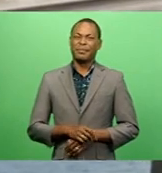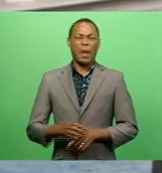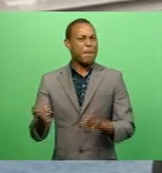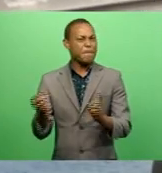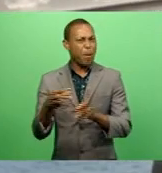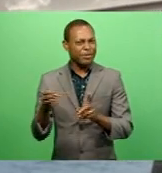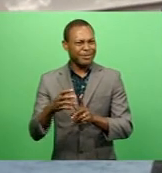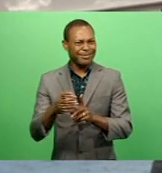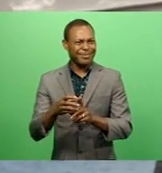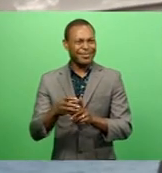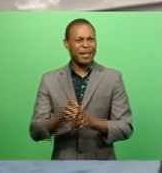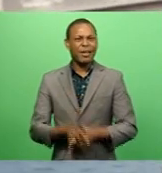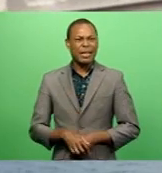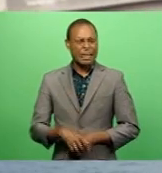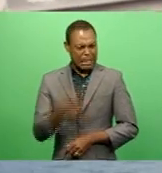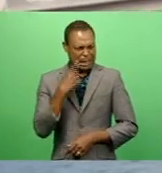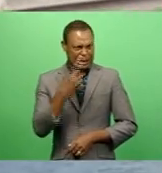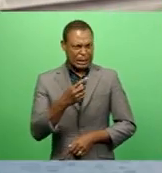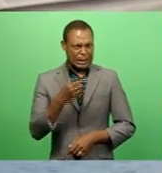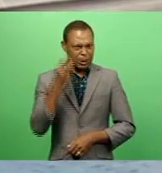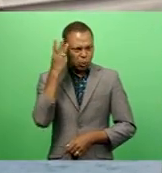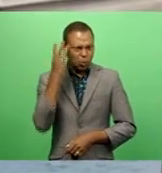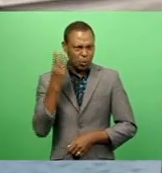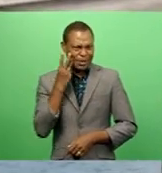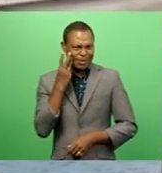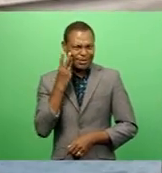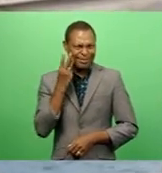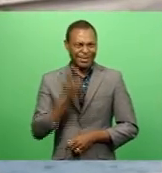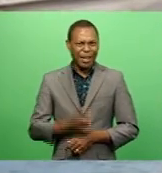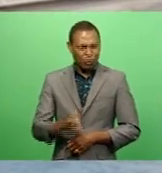seeing females join the Navy